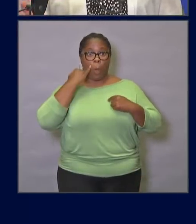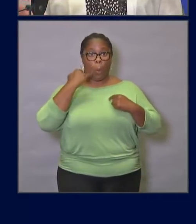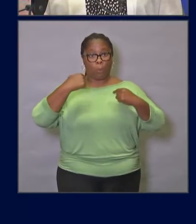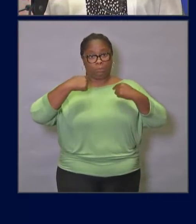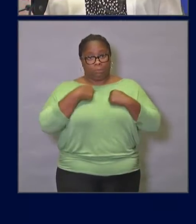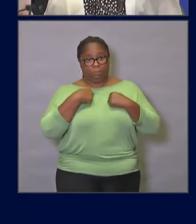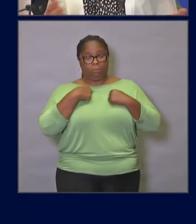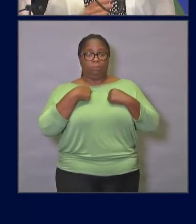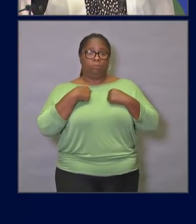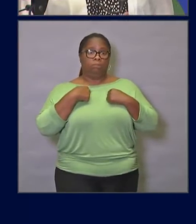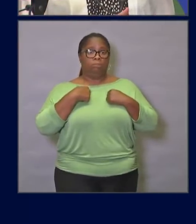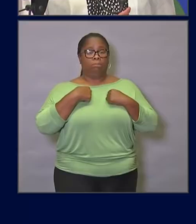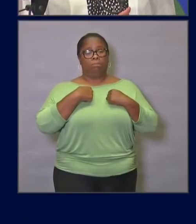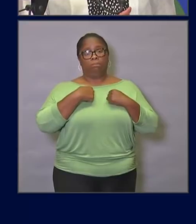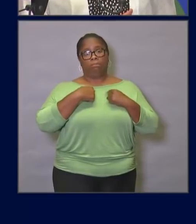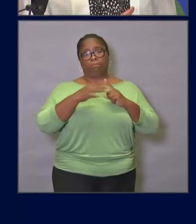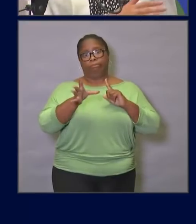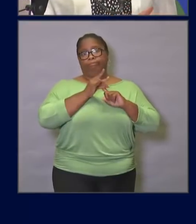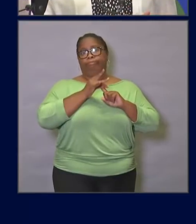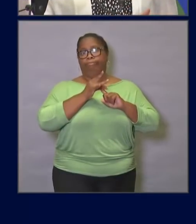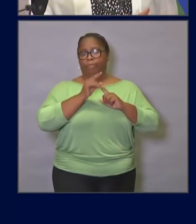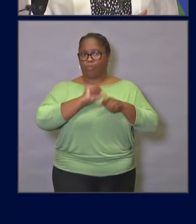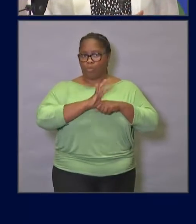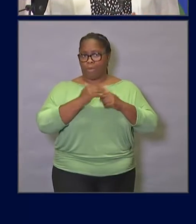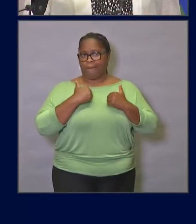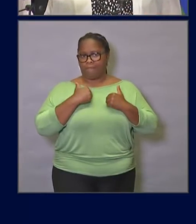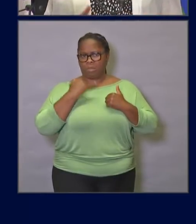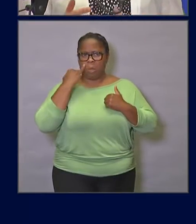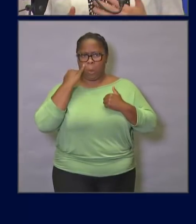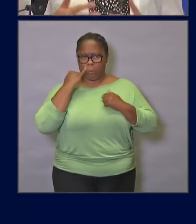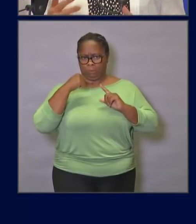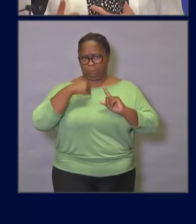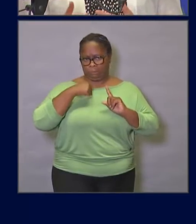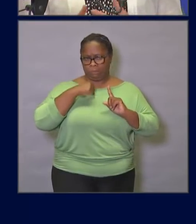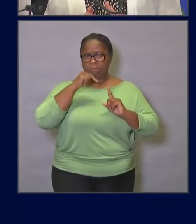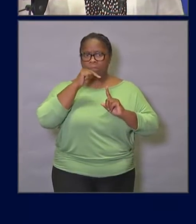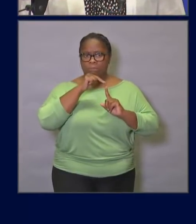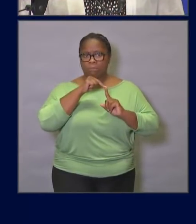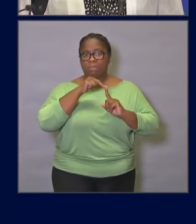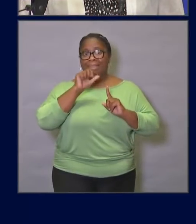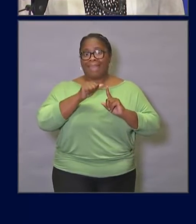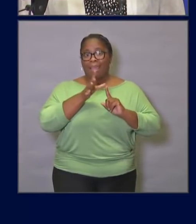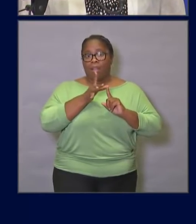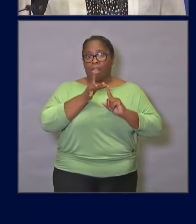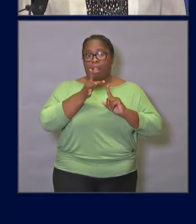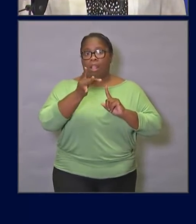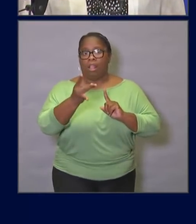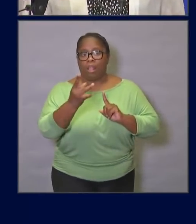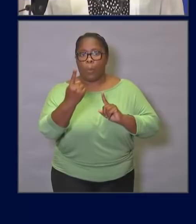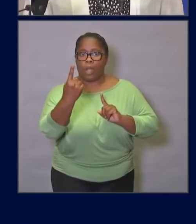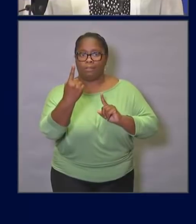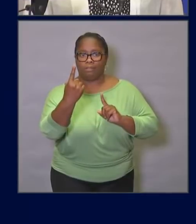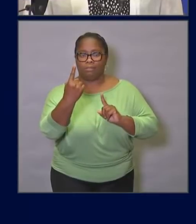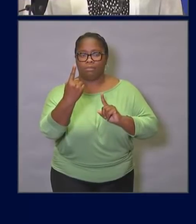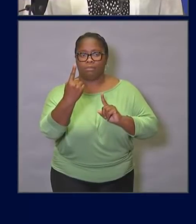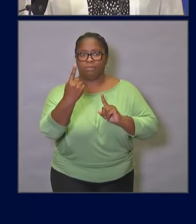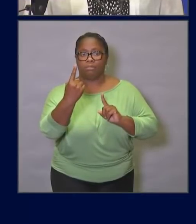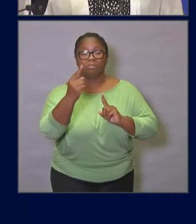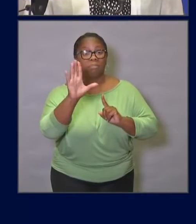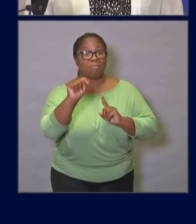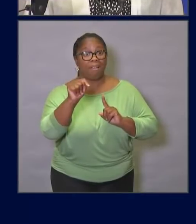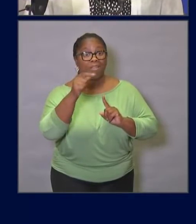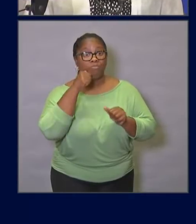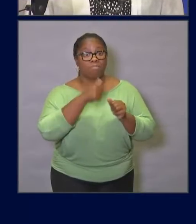with the virus, another one person can get infected. We can't forget, though, that just a couple of weeks ago, that R, that